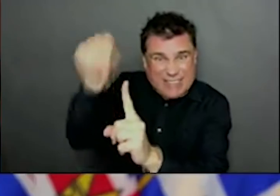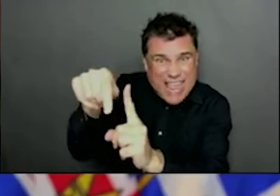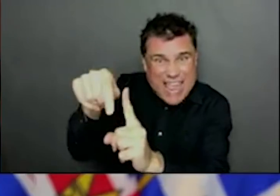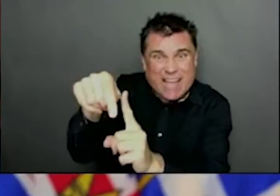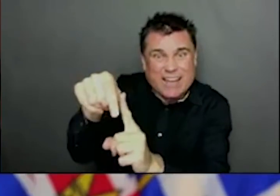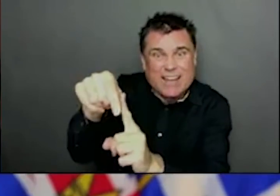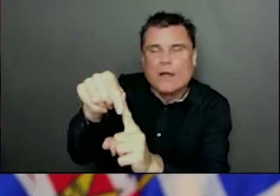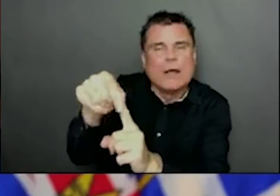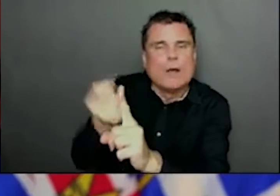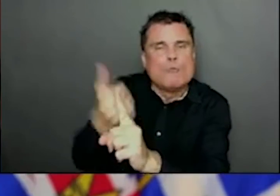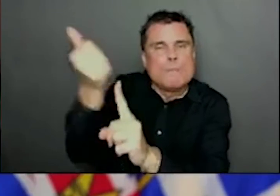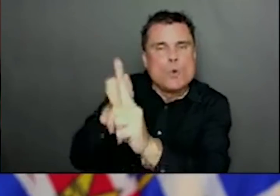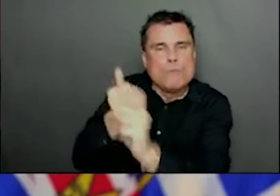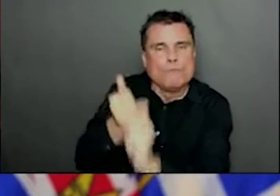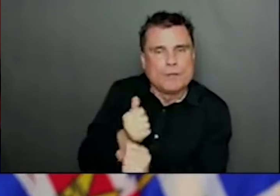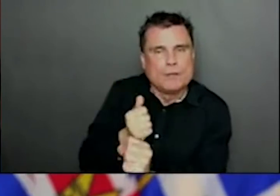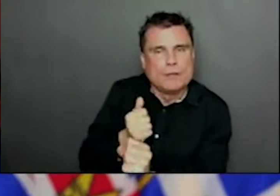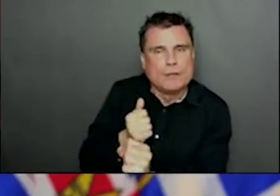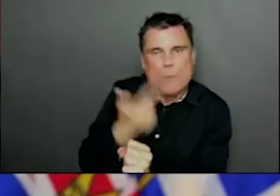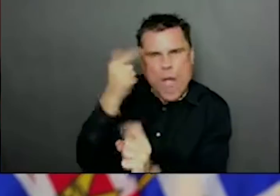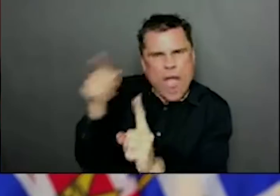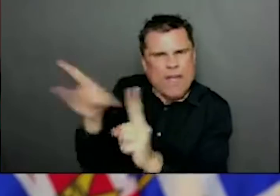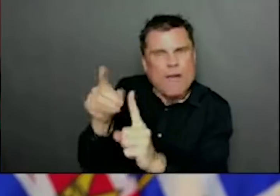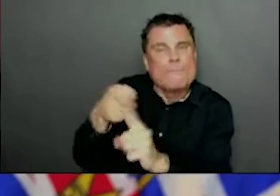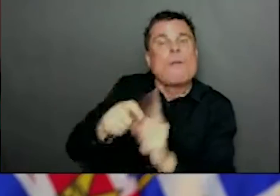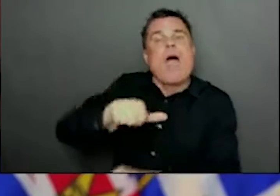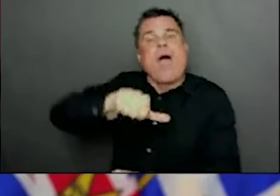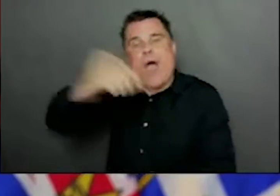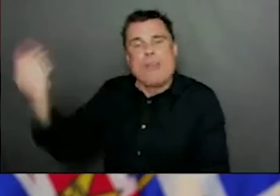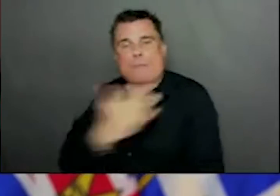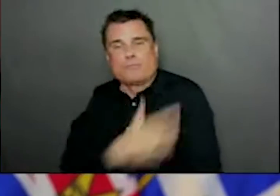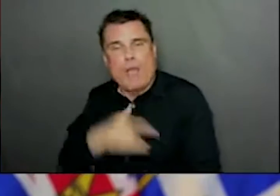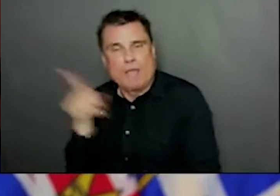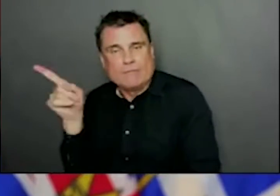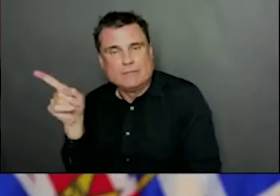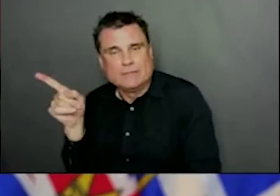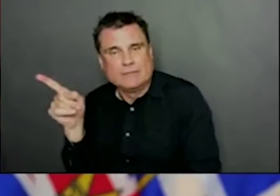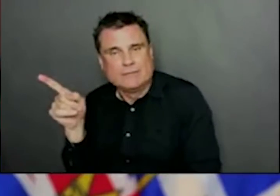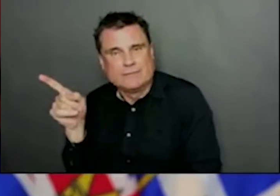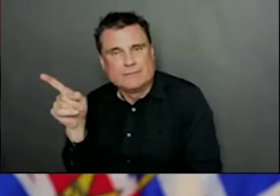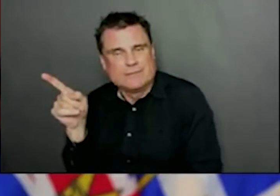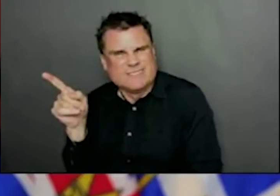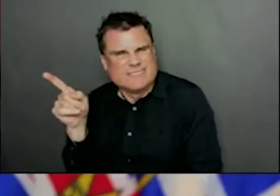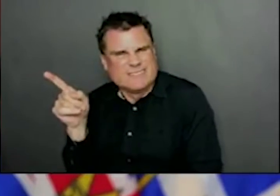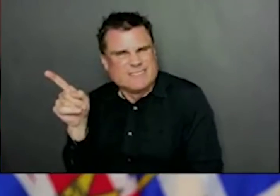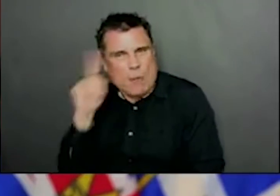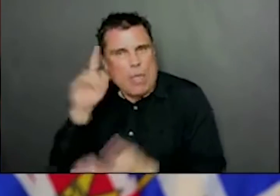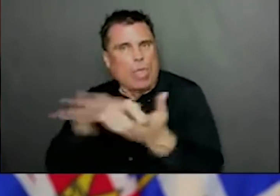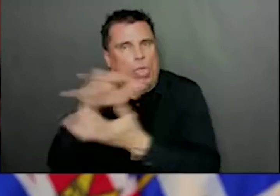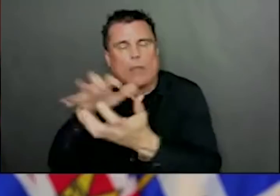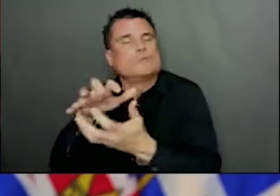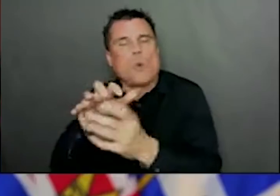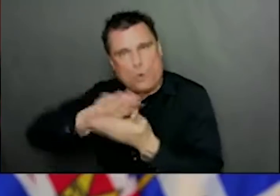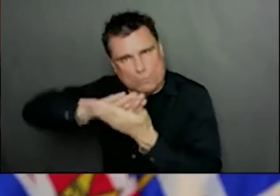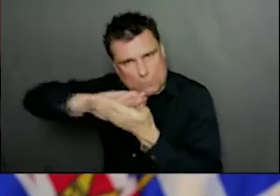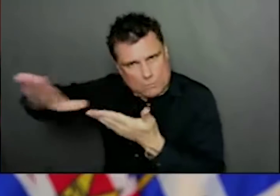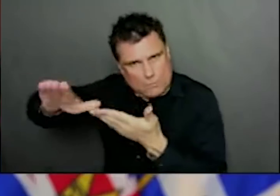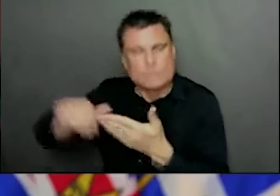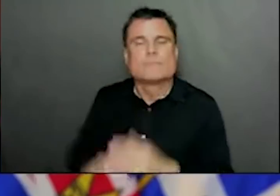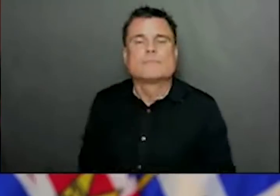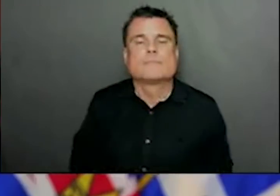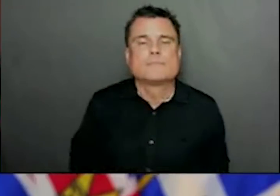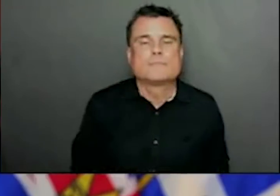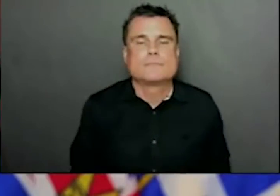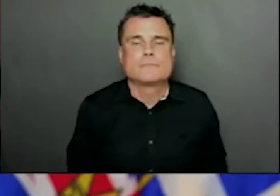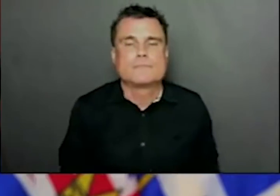over time, the 7-day rolling average being the one that we watch very carefully. And the daily case count, as I said, is just a